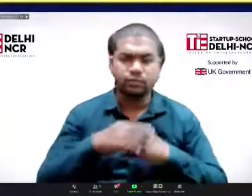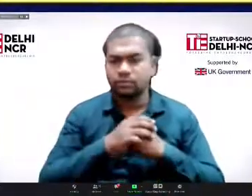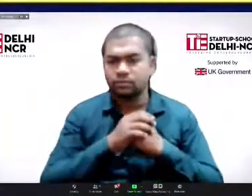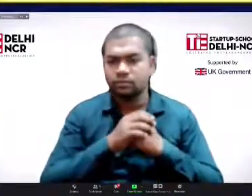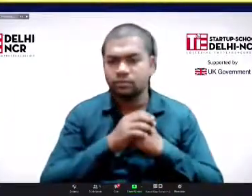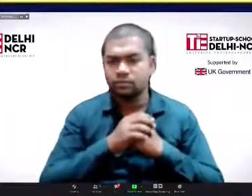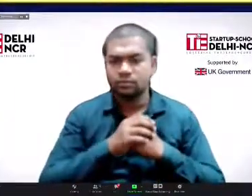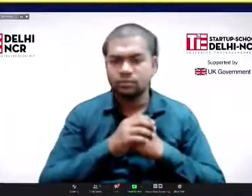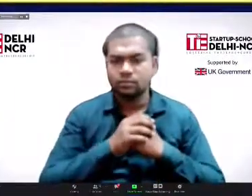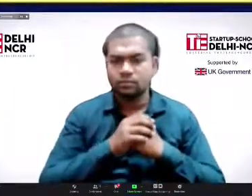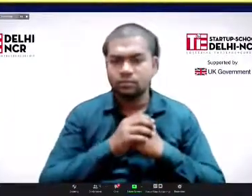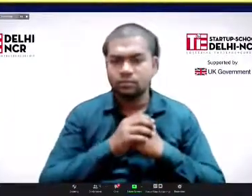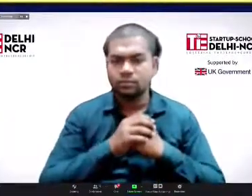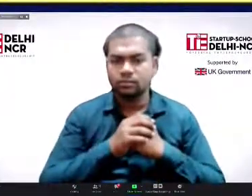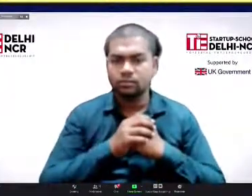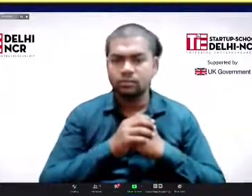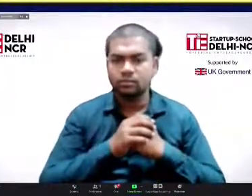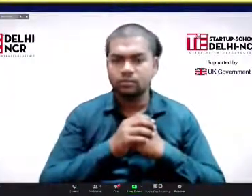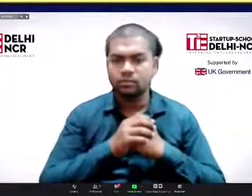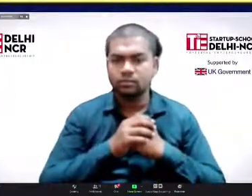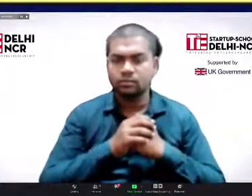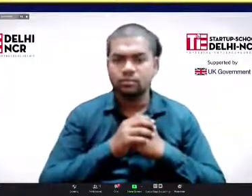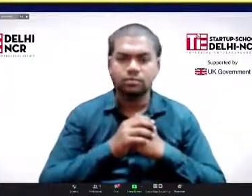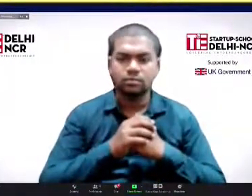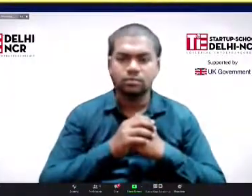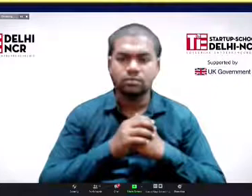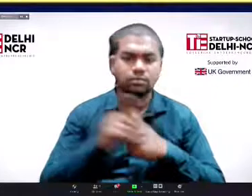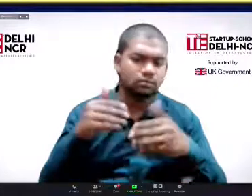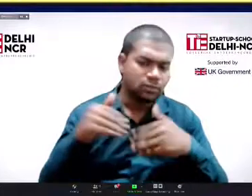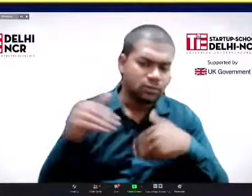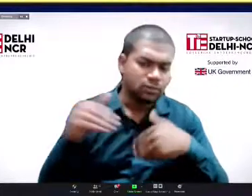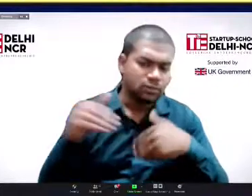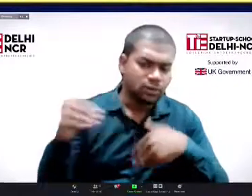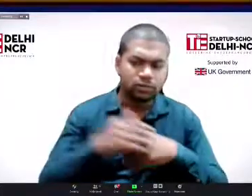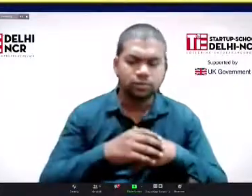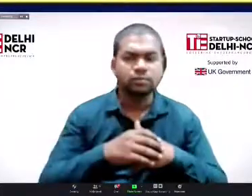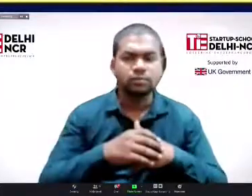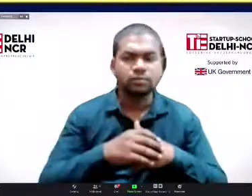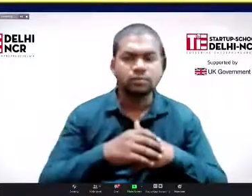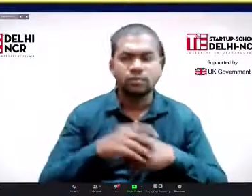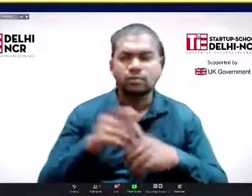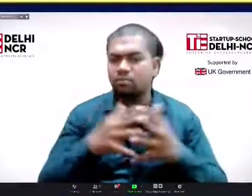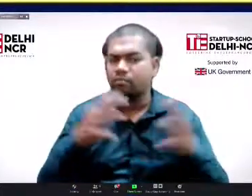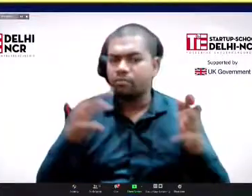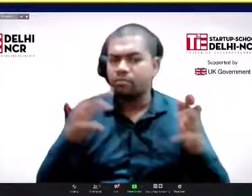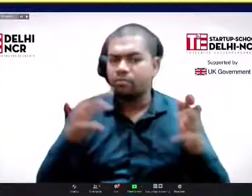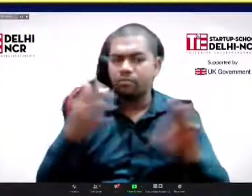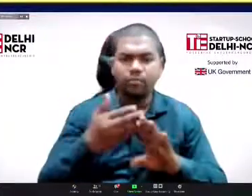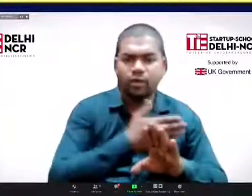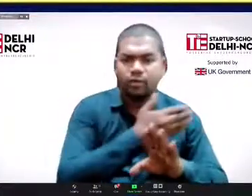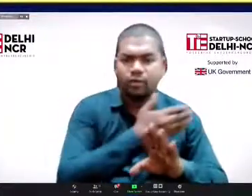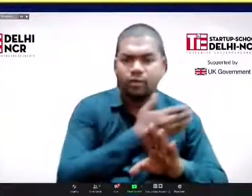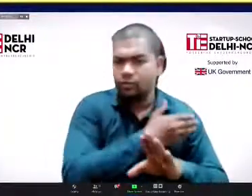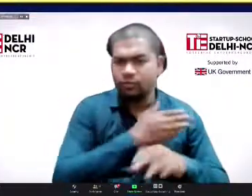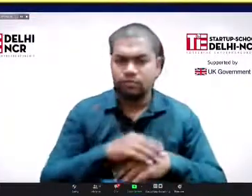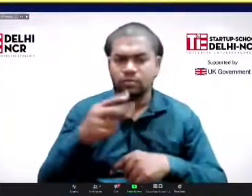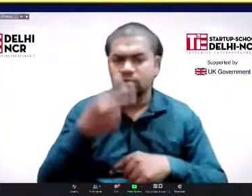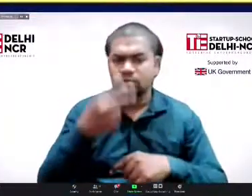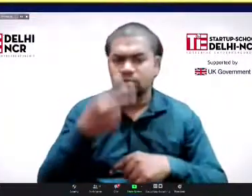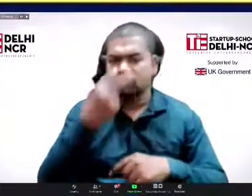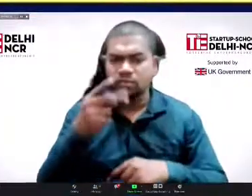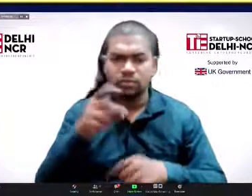experiencing of this brand? So it goes much beyond just your visuals